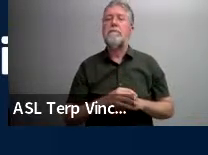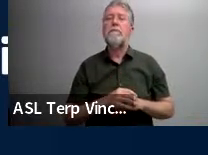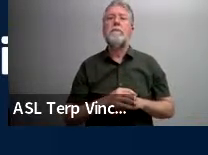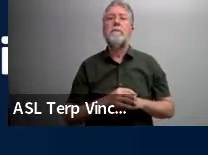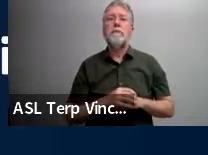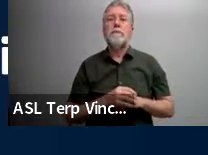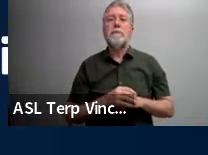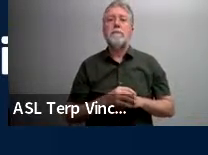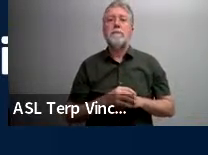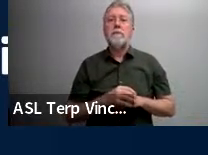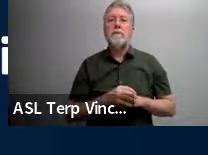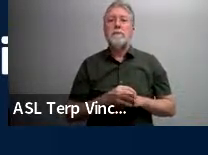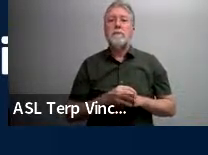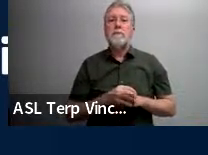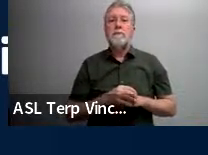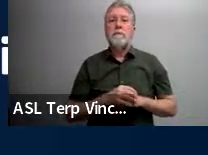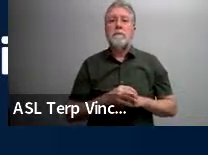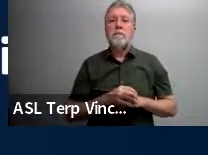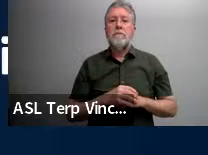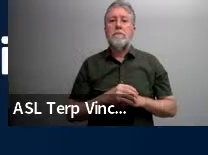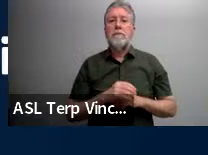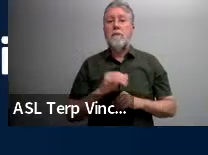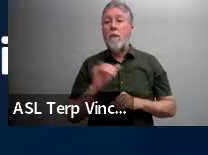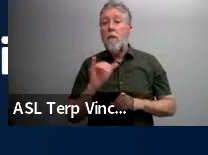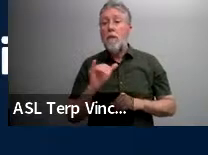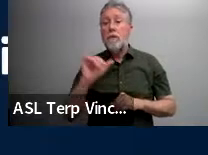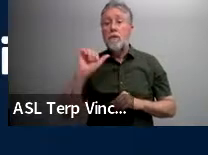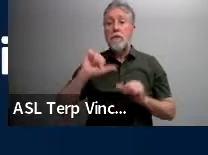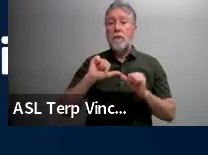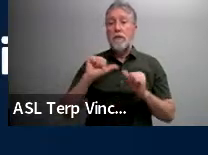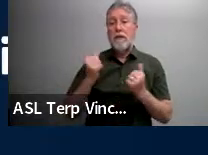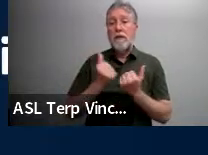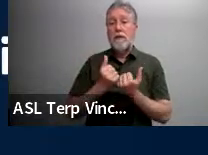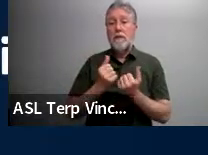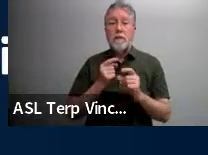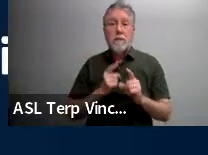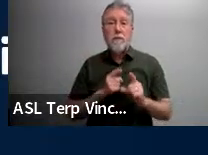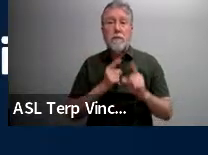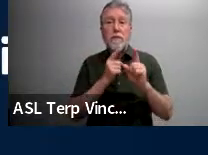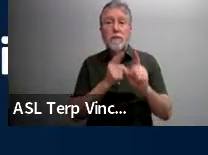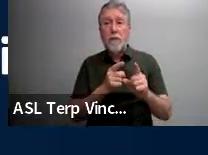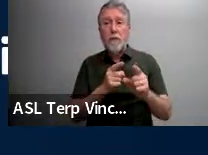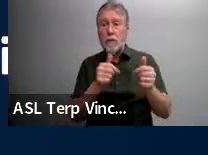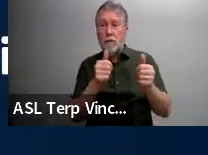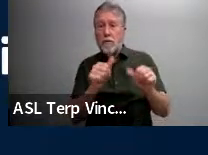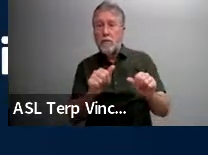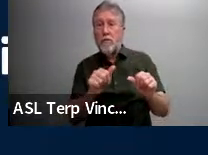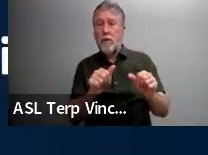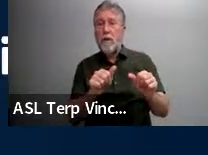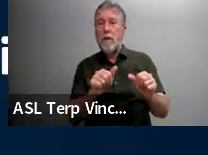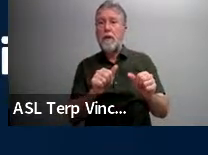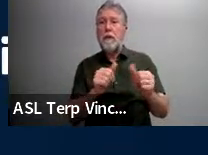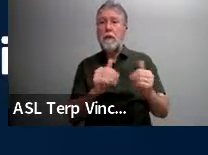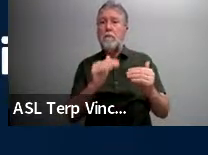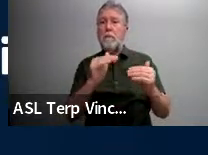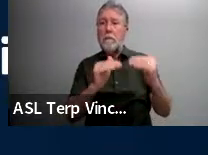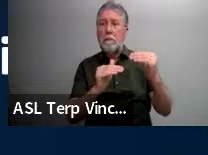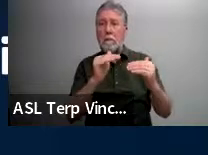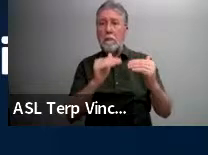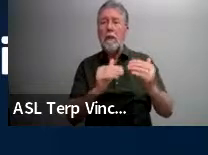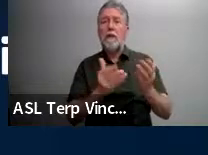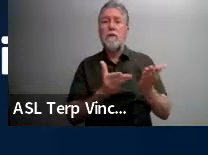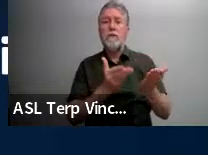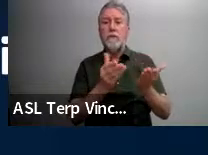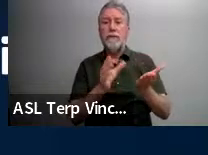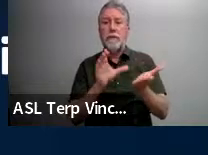the motivations of the agency is to try and make sure that the right amount of services is allocated